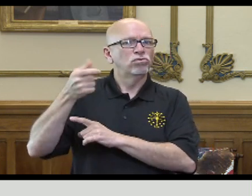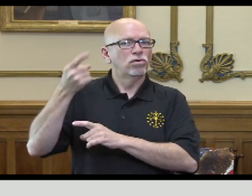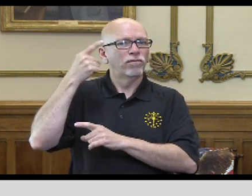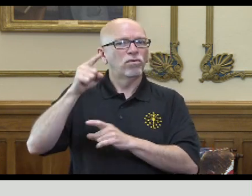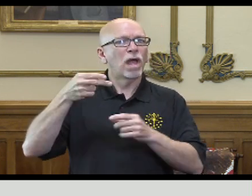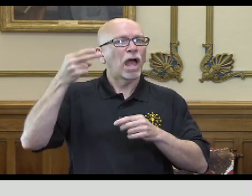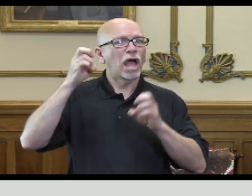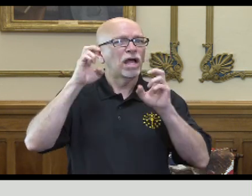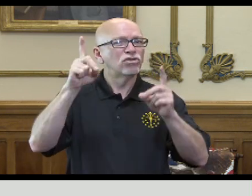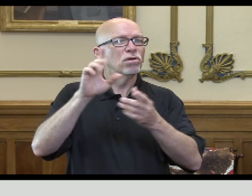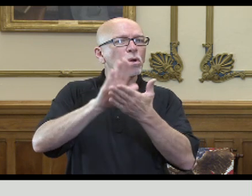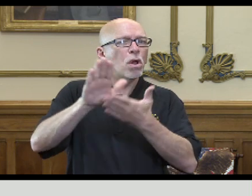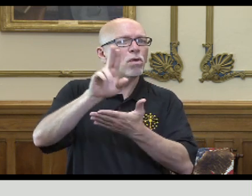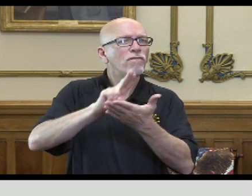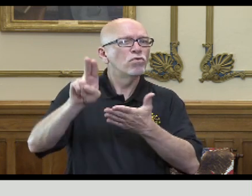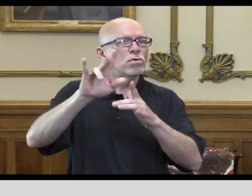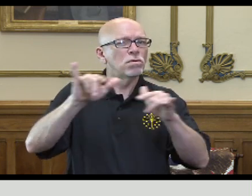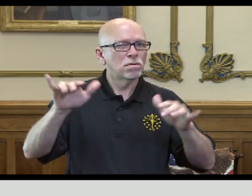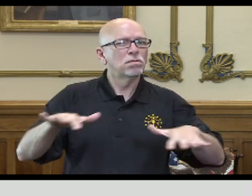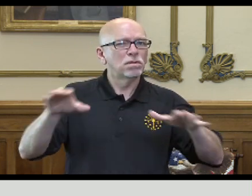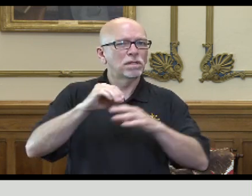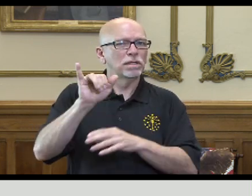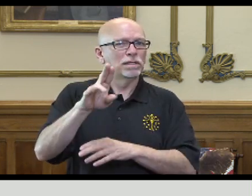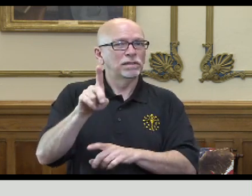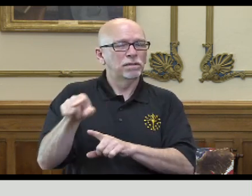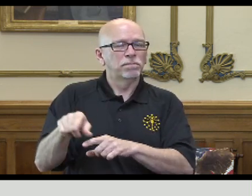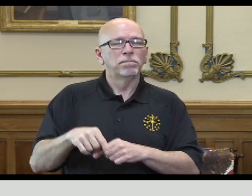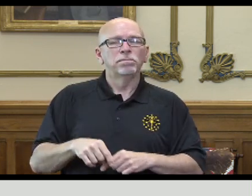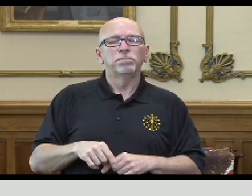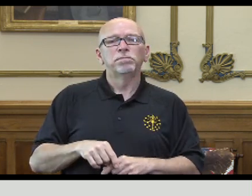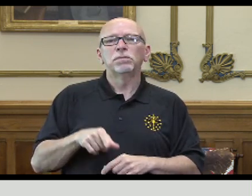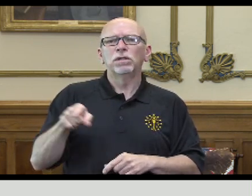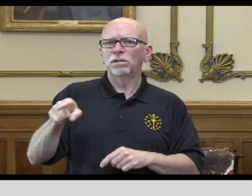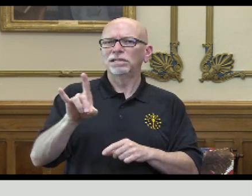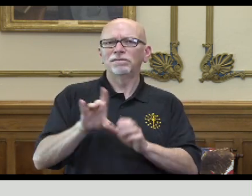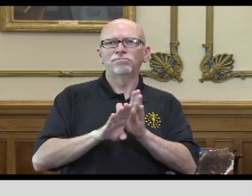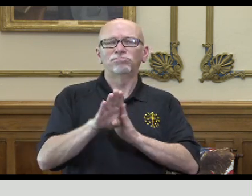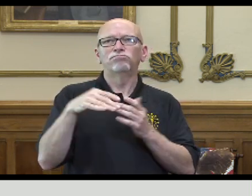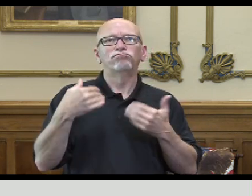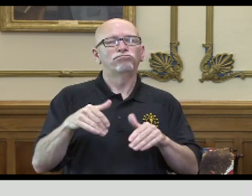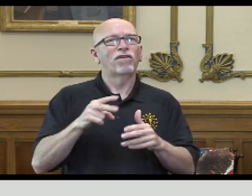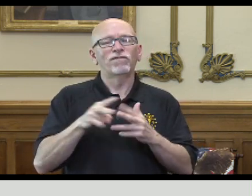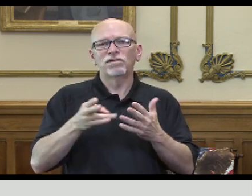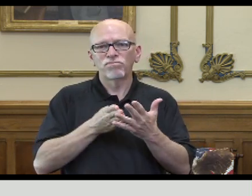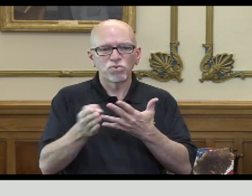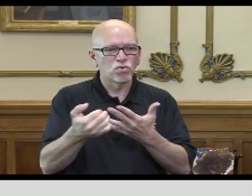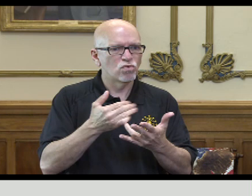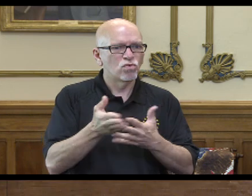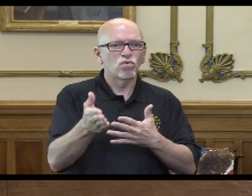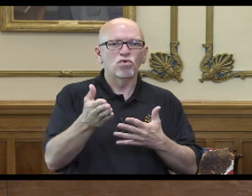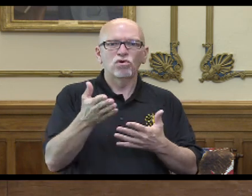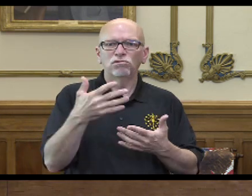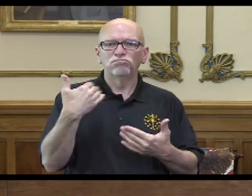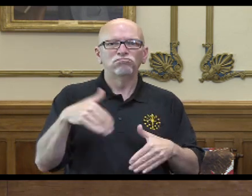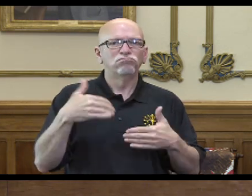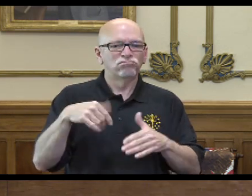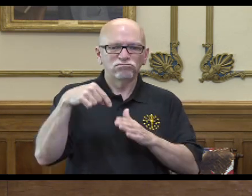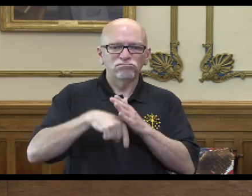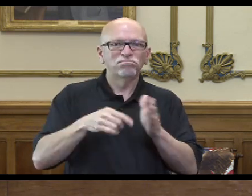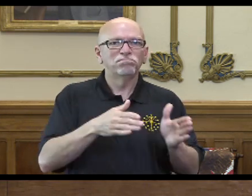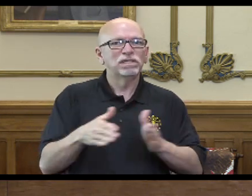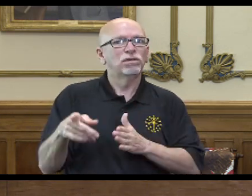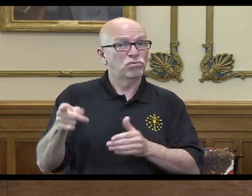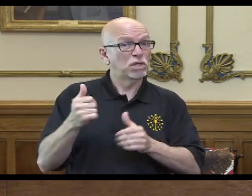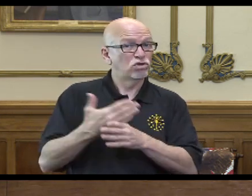higher education here in the state of Indiana. And you've put together quite the thorough and thoughtful plan and are able to share it